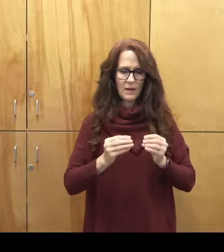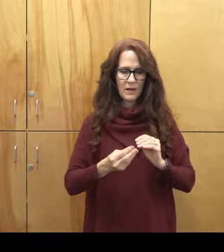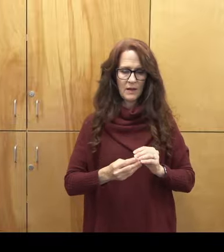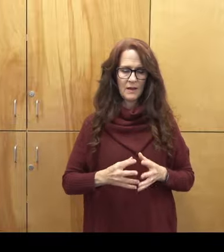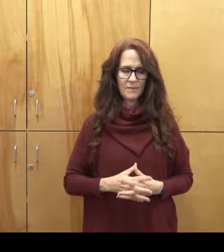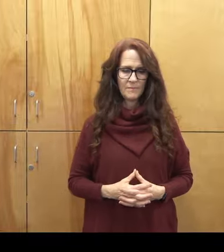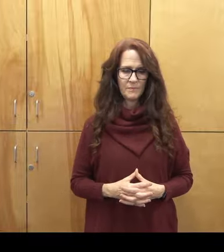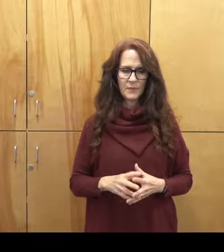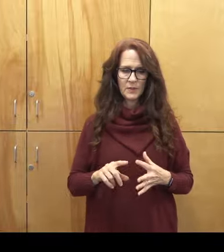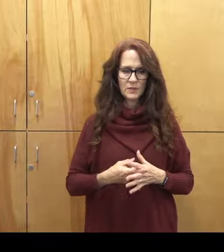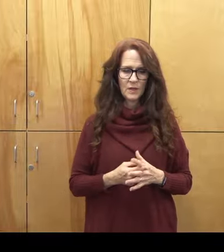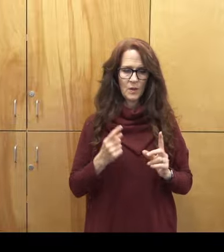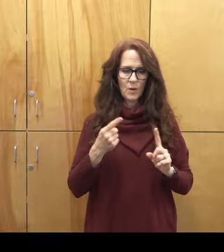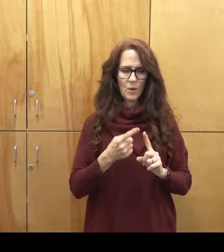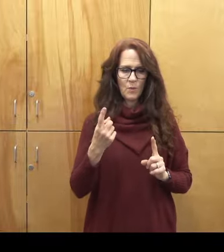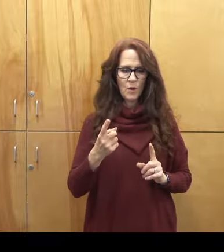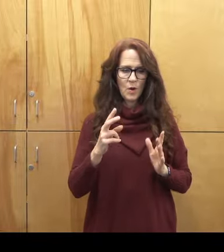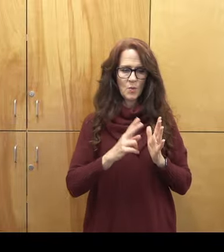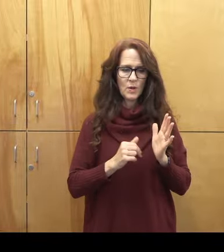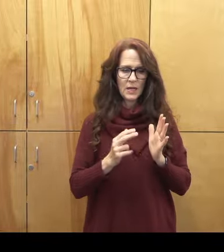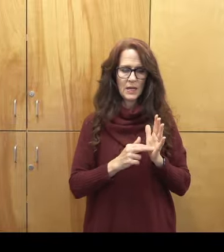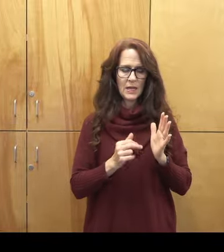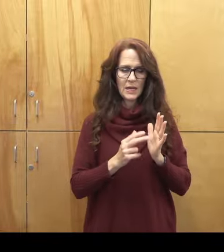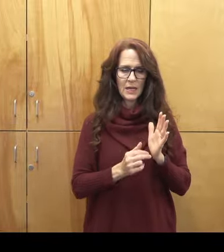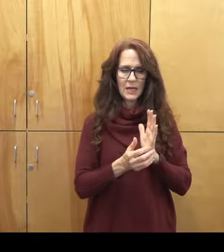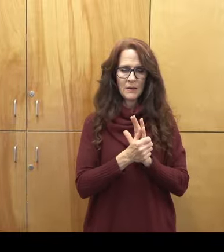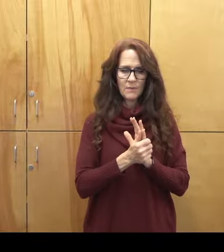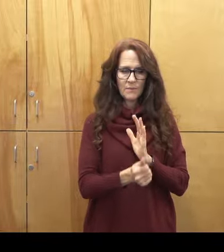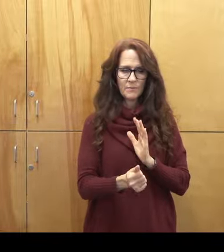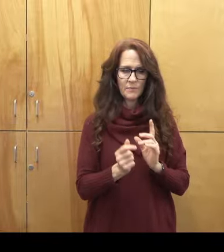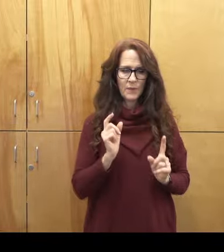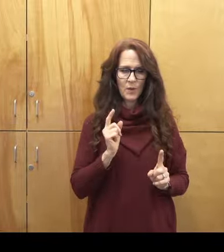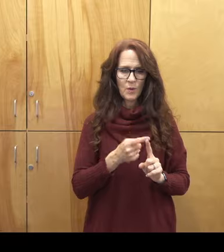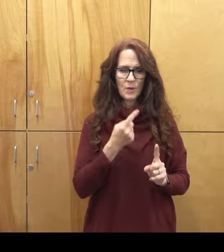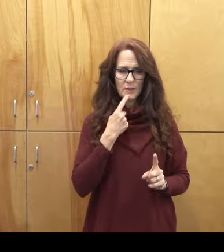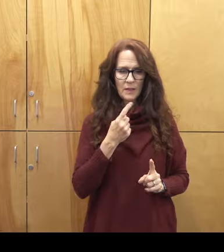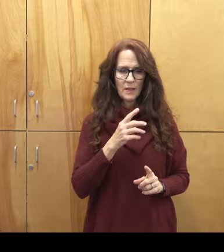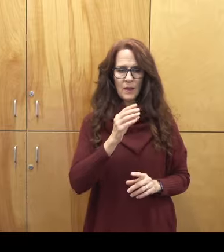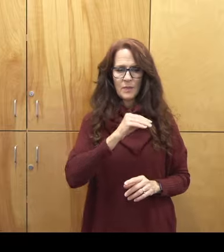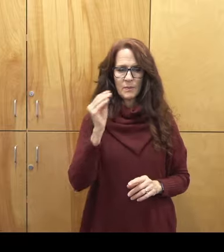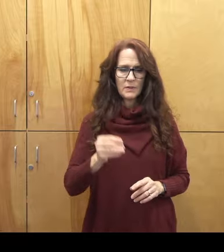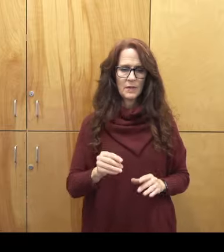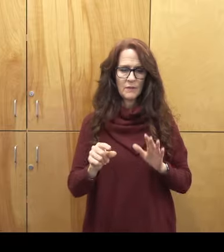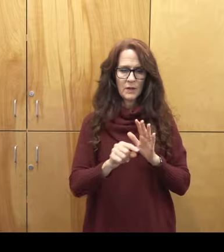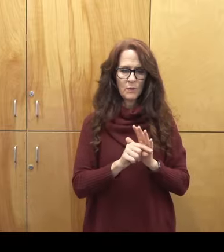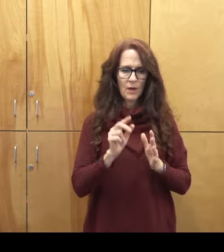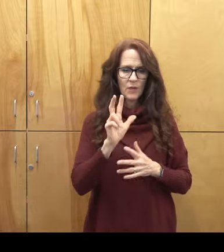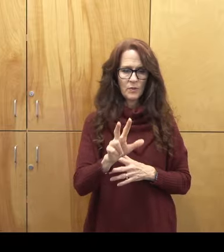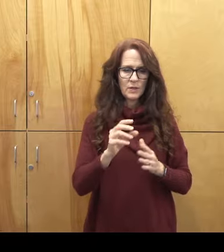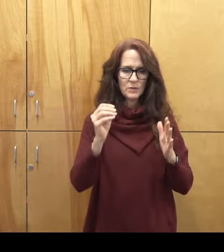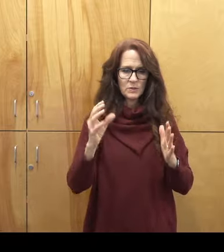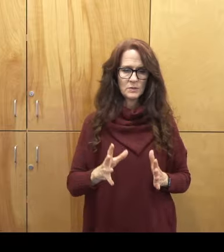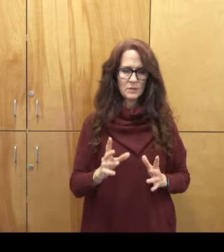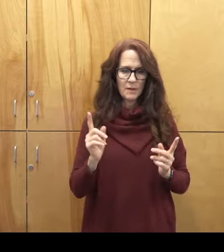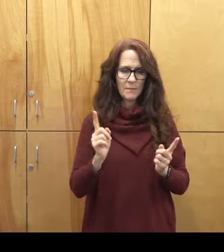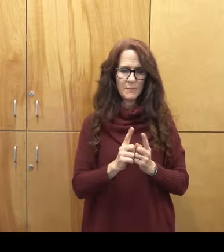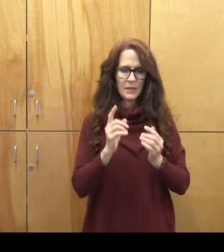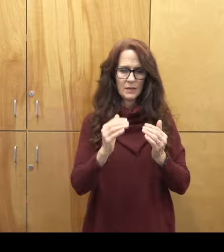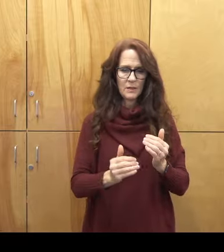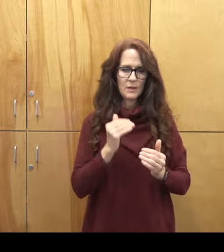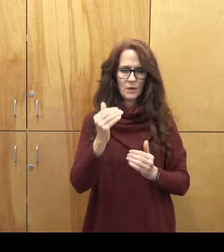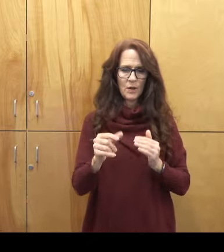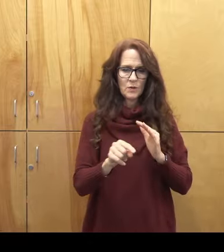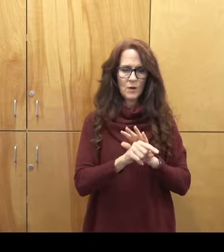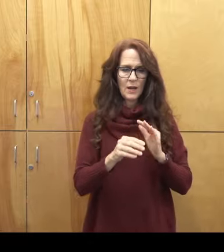So let's start with goal 1, reading proficiency. So goal 1 states the percentage of grade 3 students who meet or exceed grade